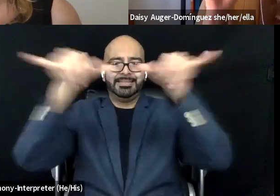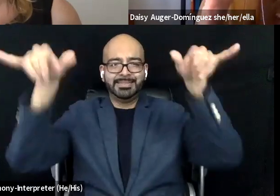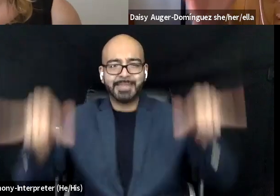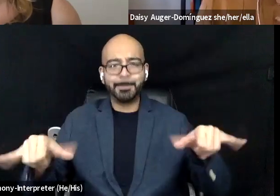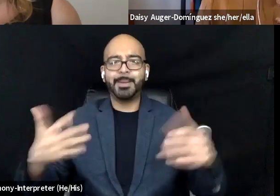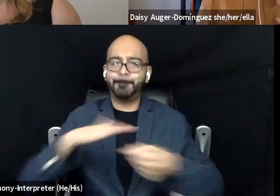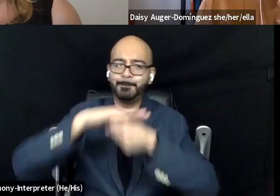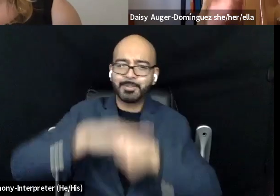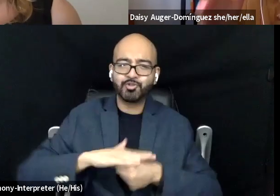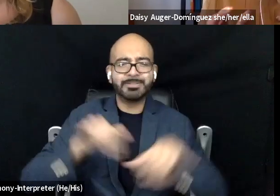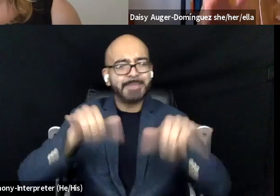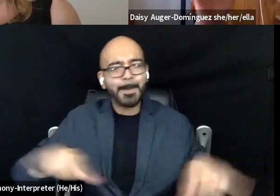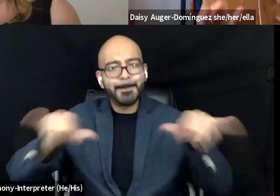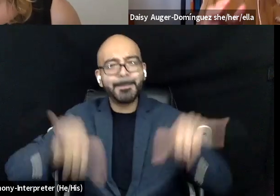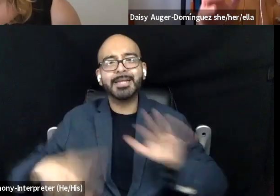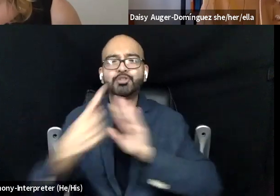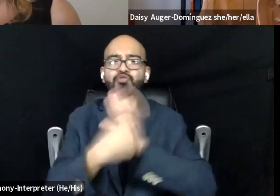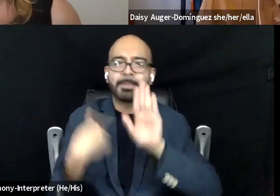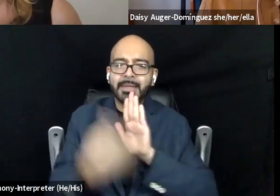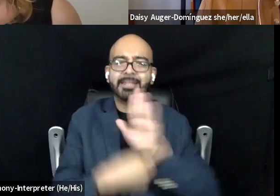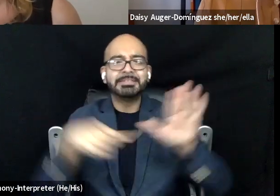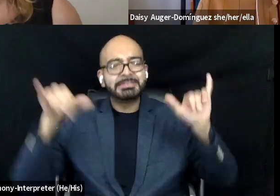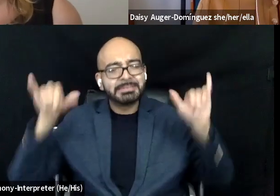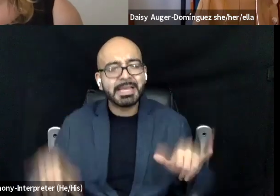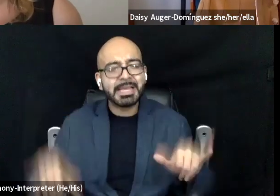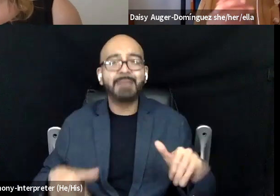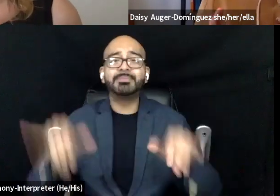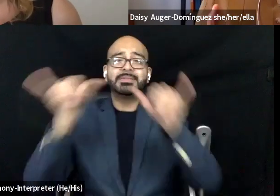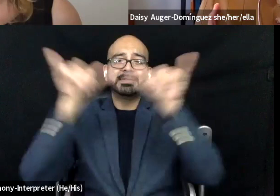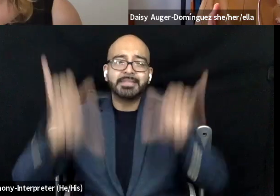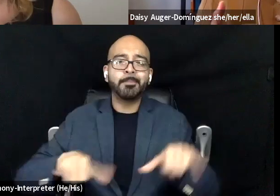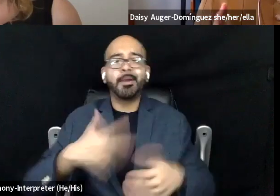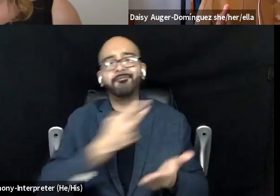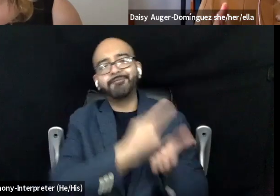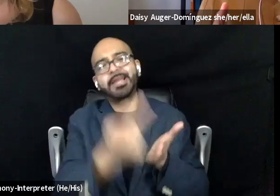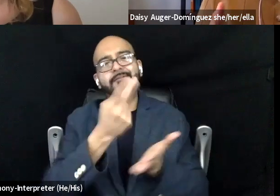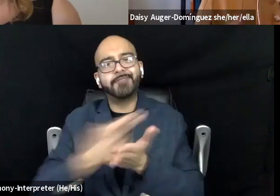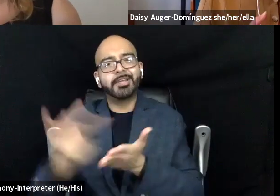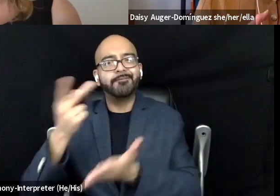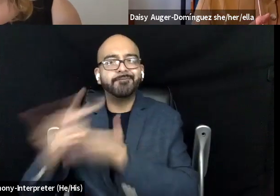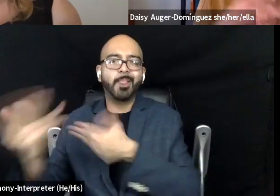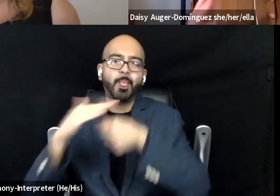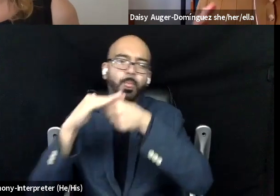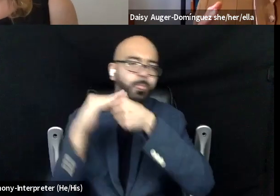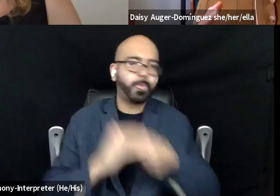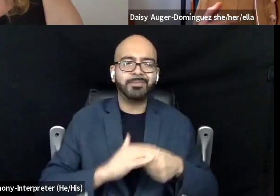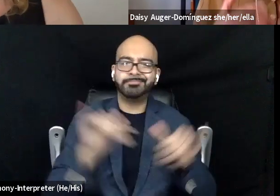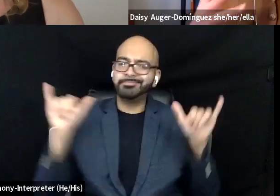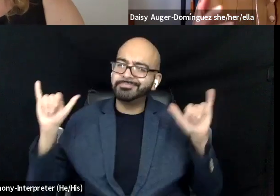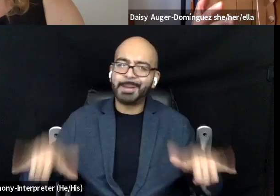systemic discrimination, same systemic failures that still, quite frankly,